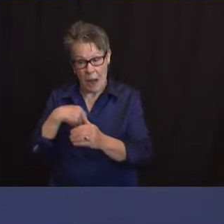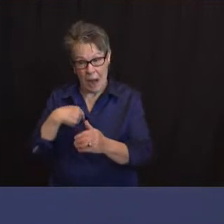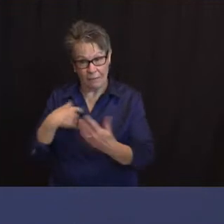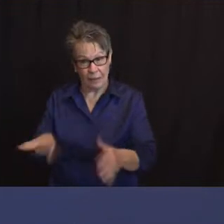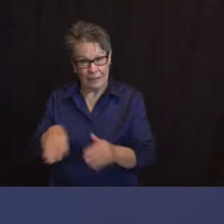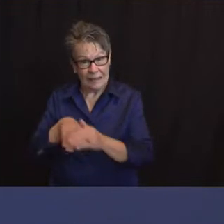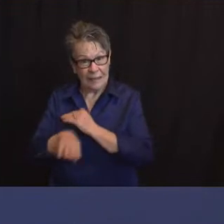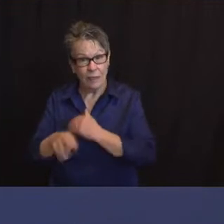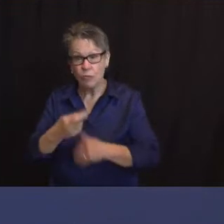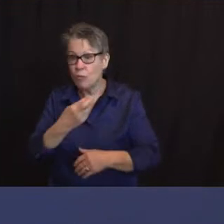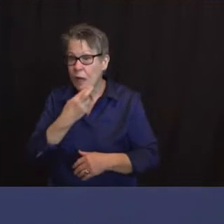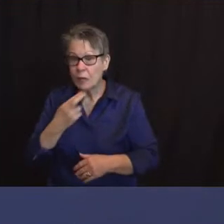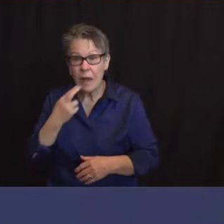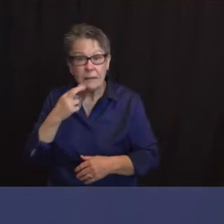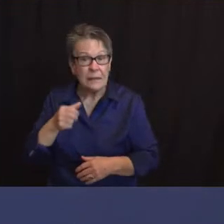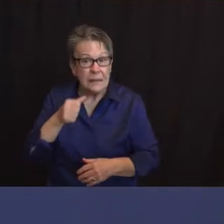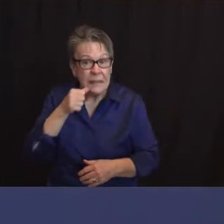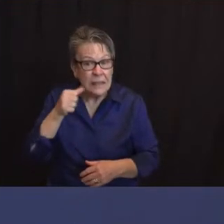weren't tenting